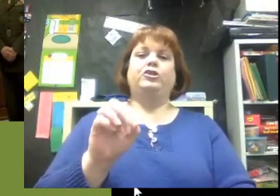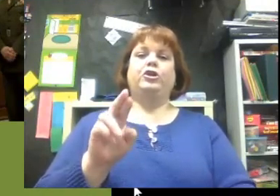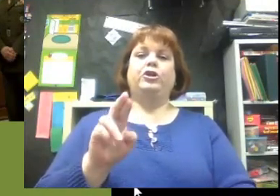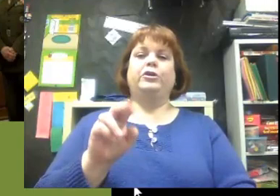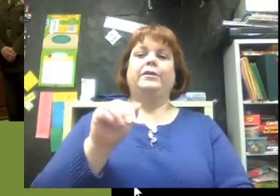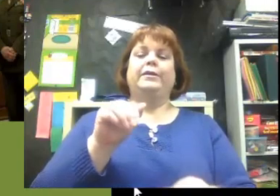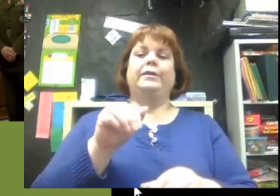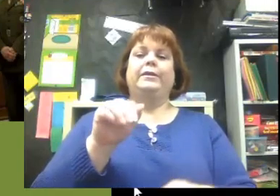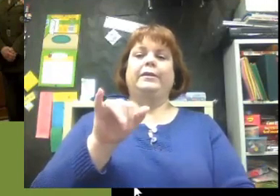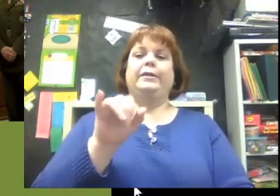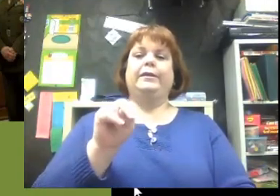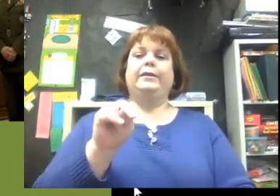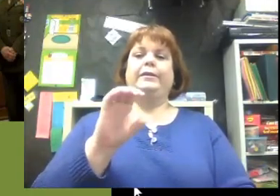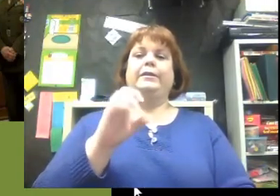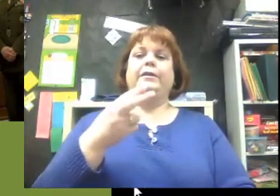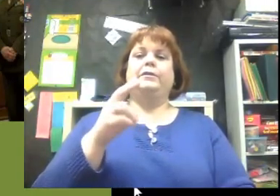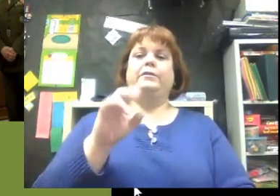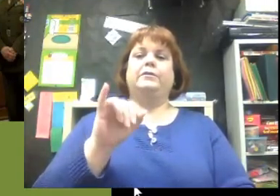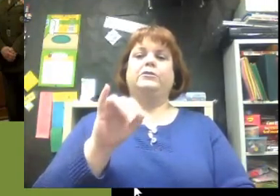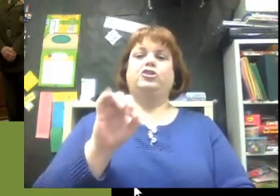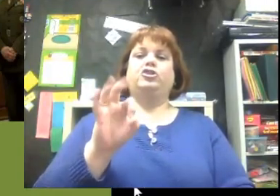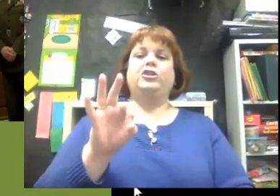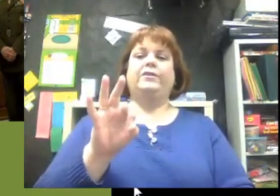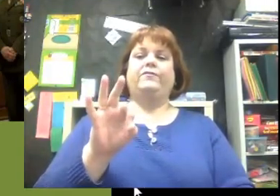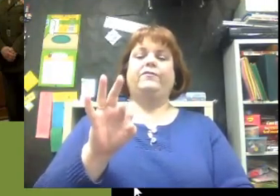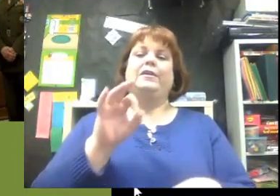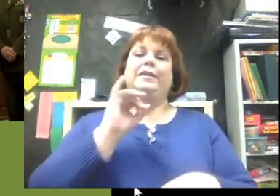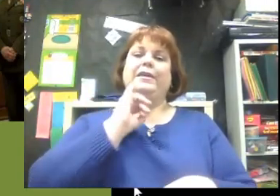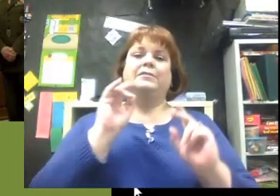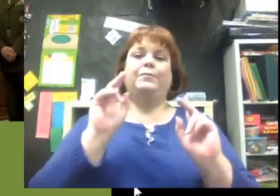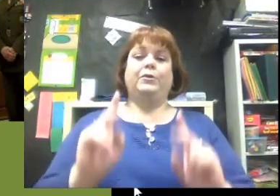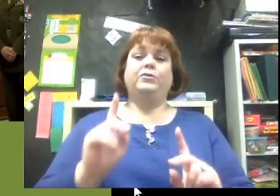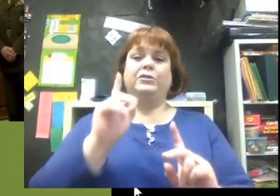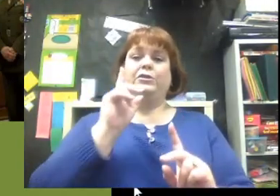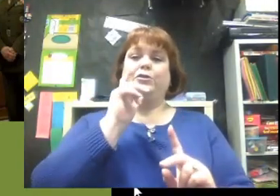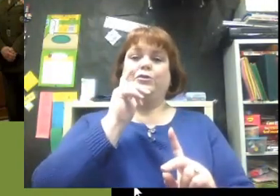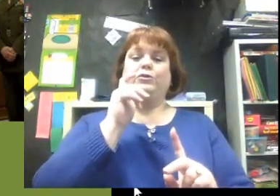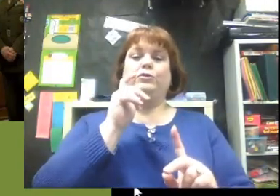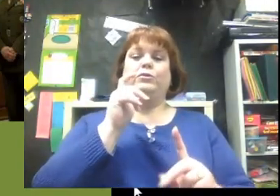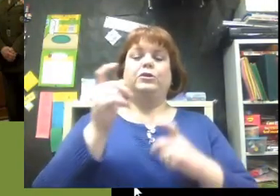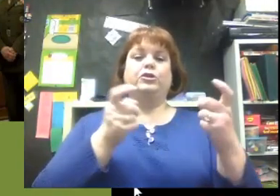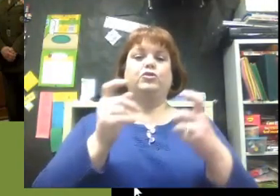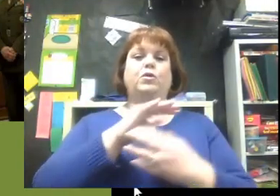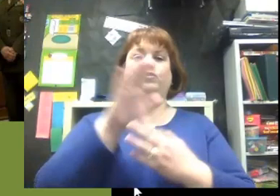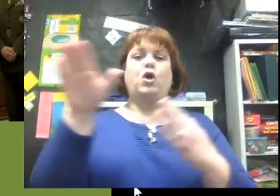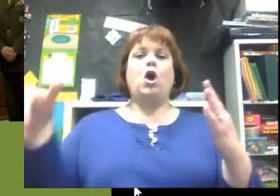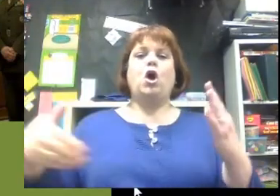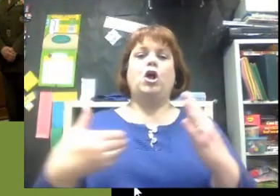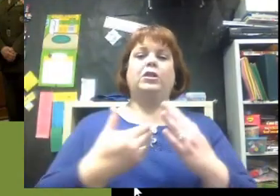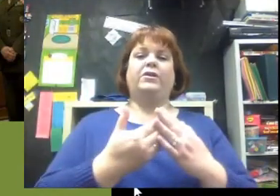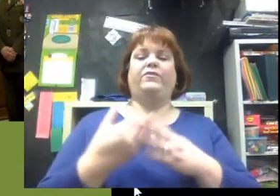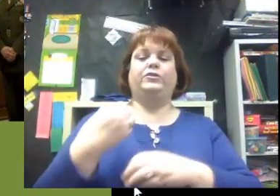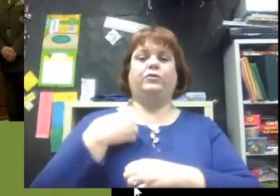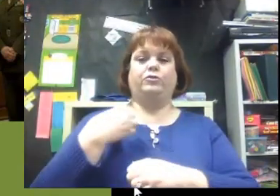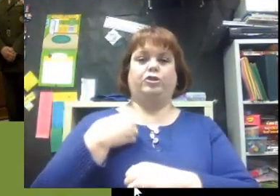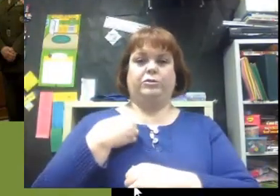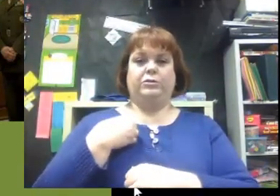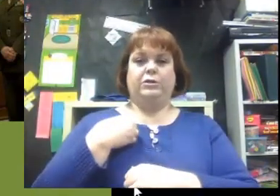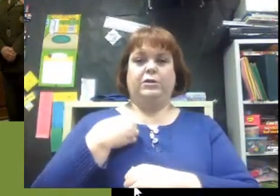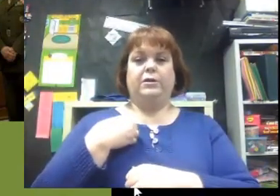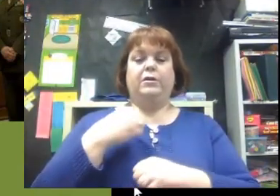Commander in chief is the person who controls all of the